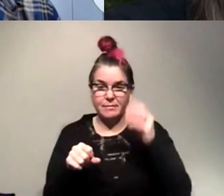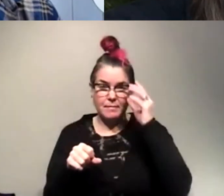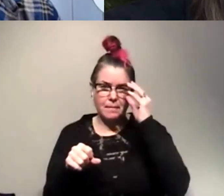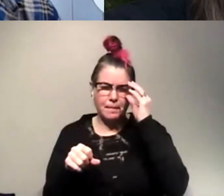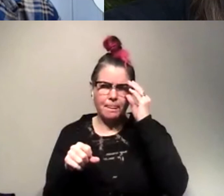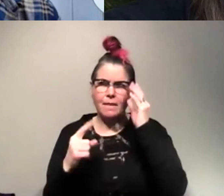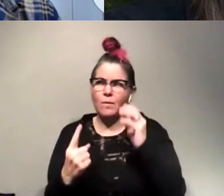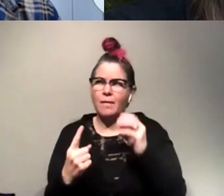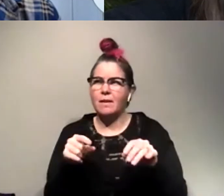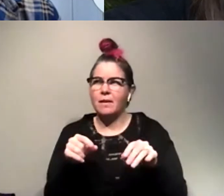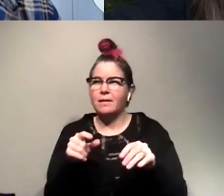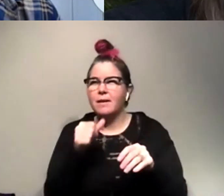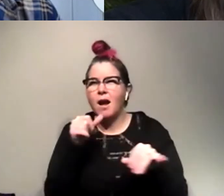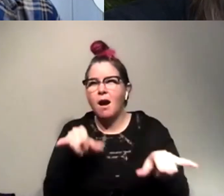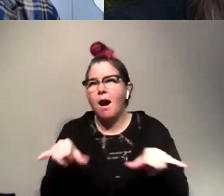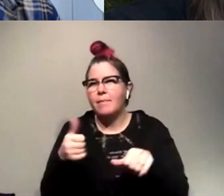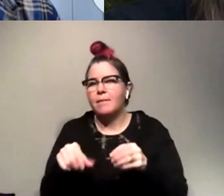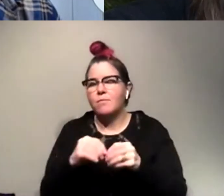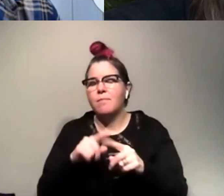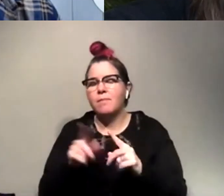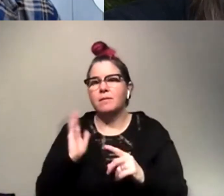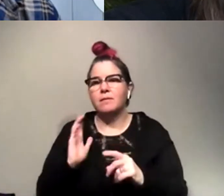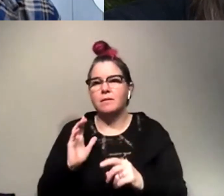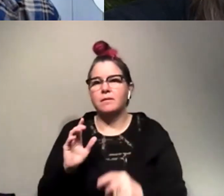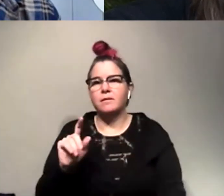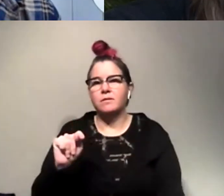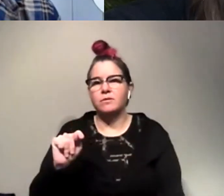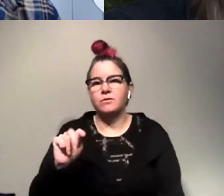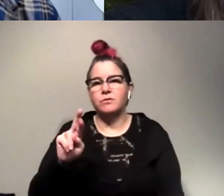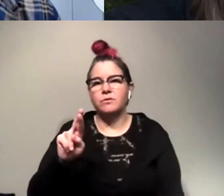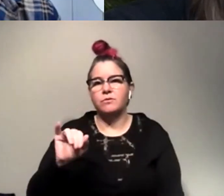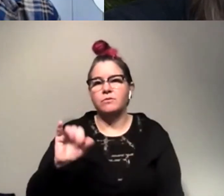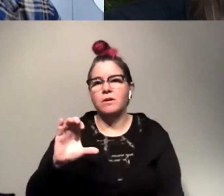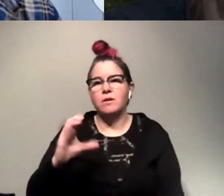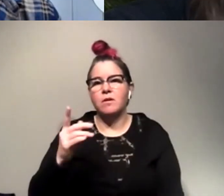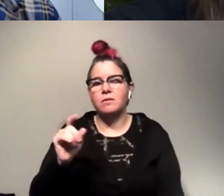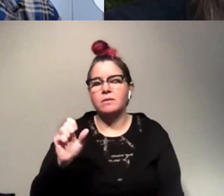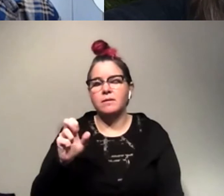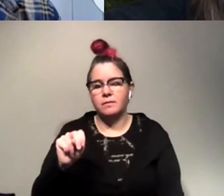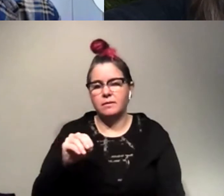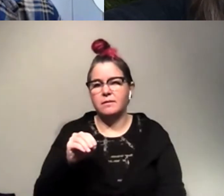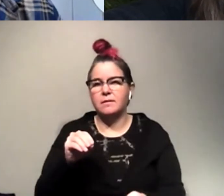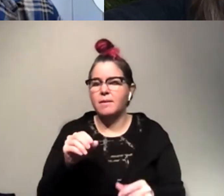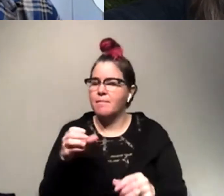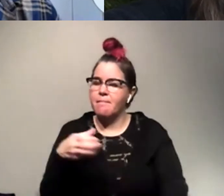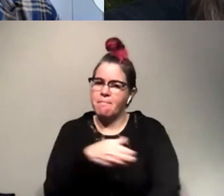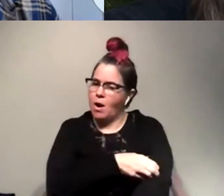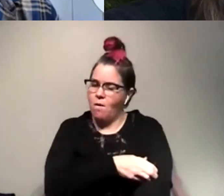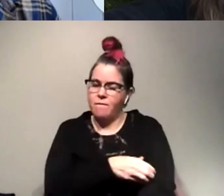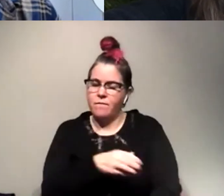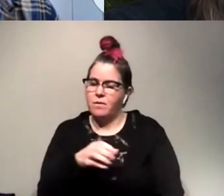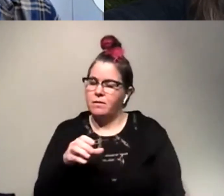as common anymore, but there used to be triclosan in a lot of toothpastes, which is a very powerful